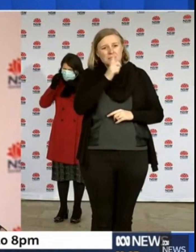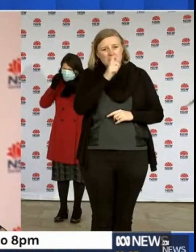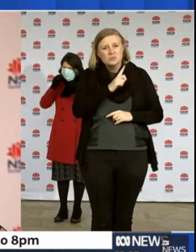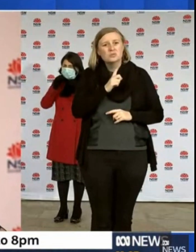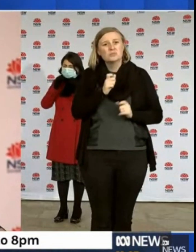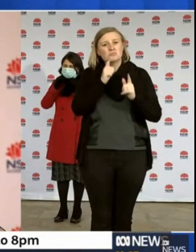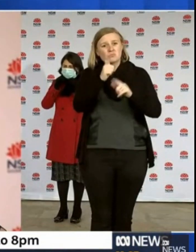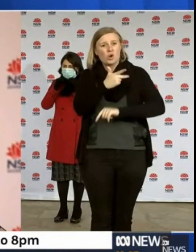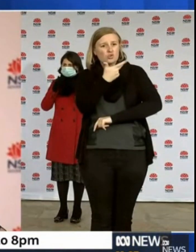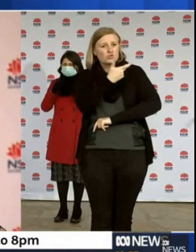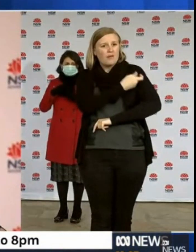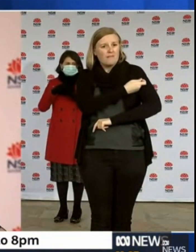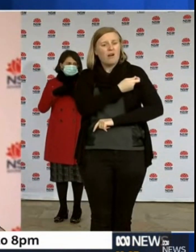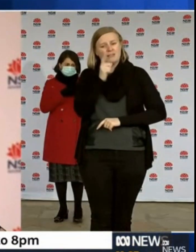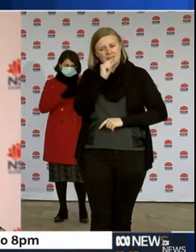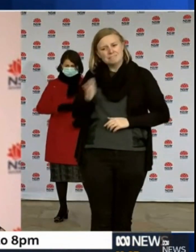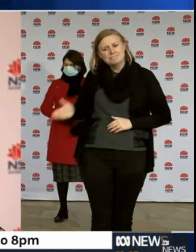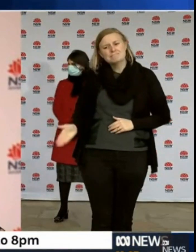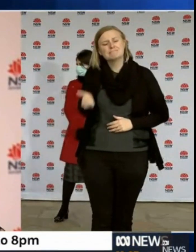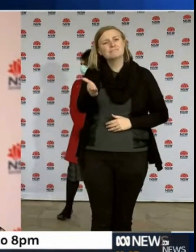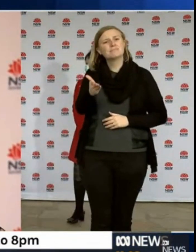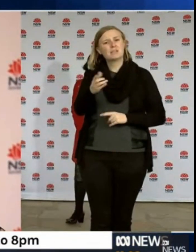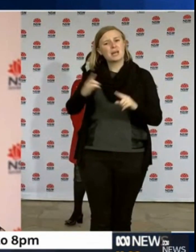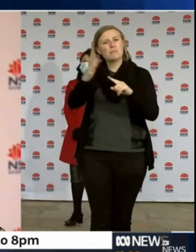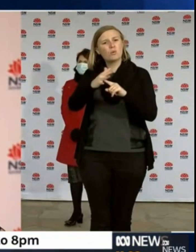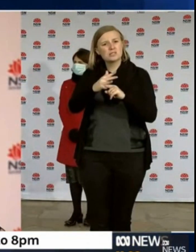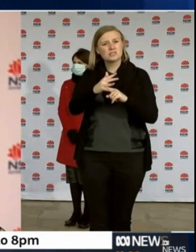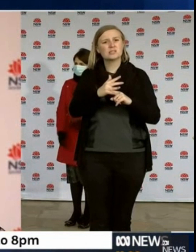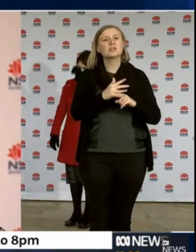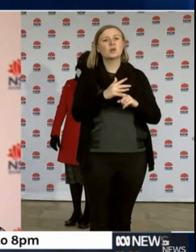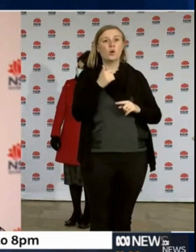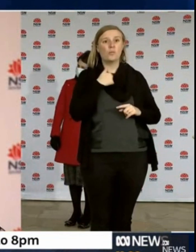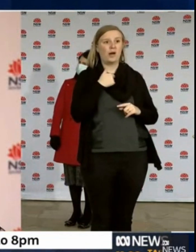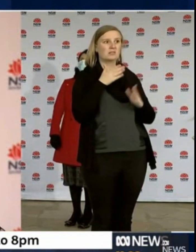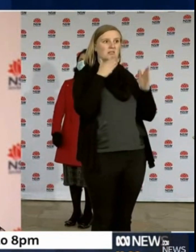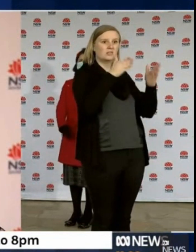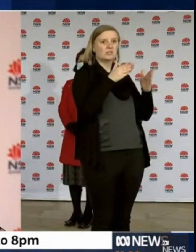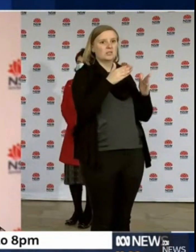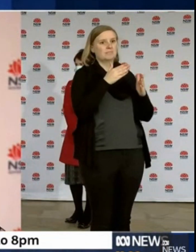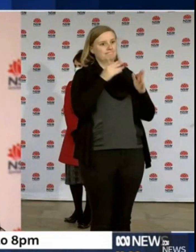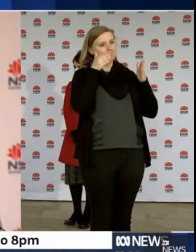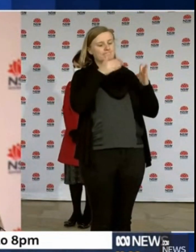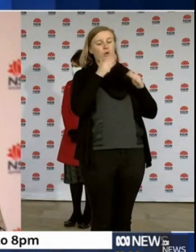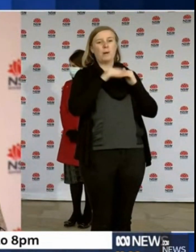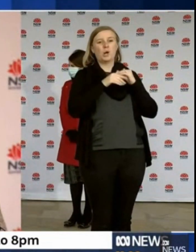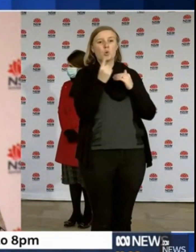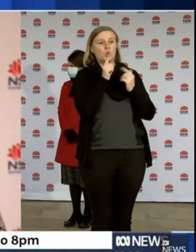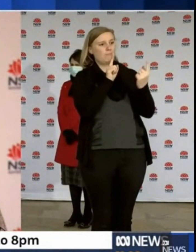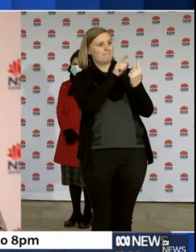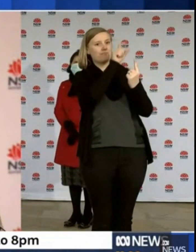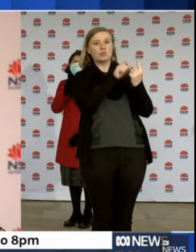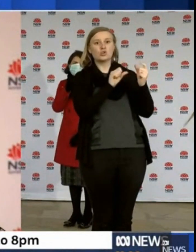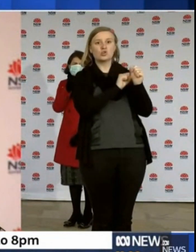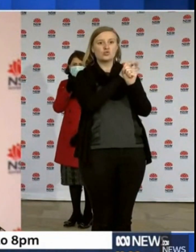there's a prioritised line, we particularly want to make sure that we pull forward close contacts. We want to do that for 2